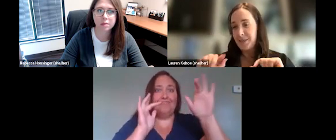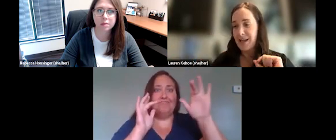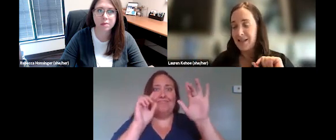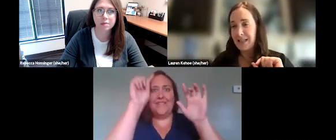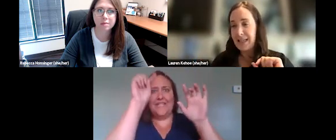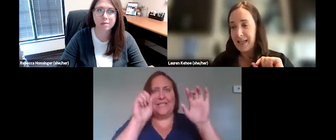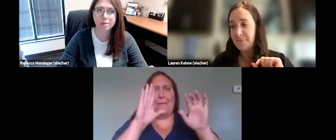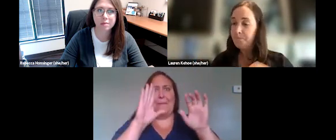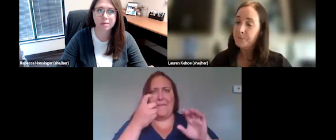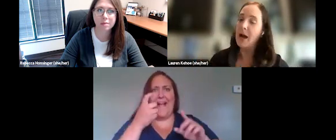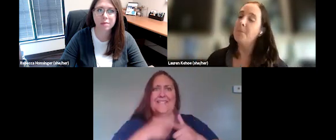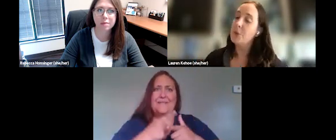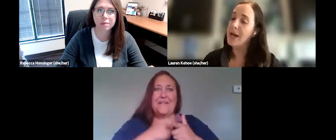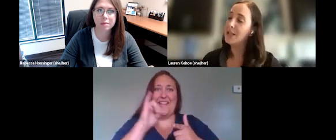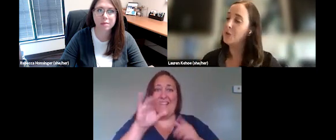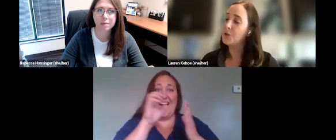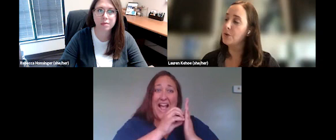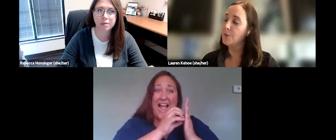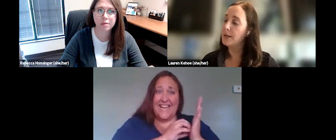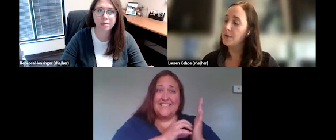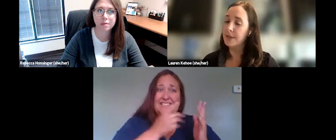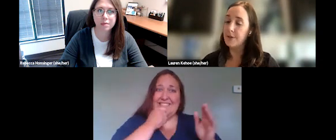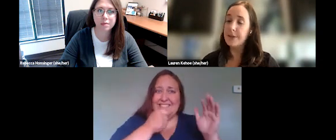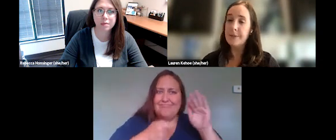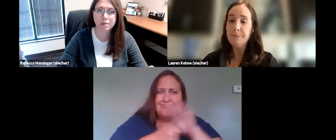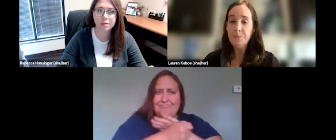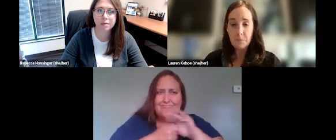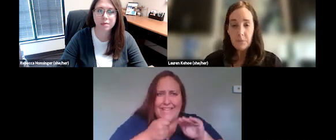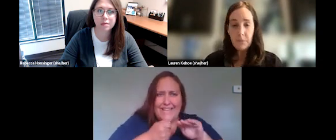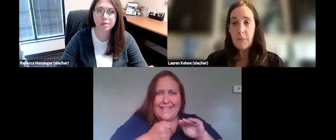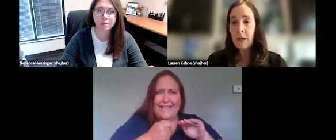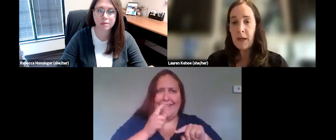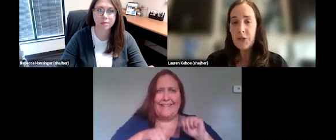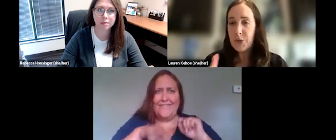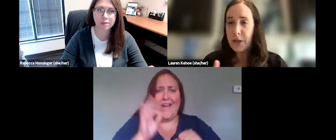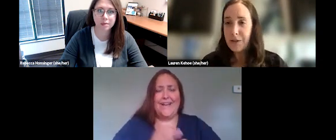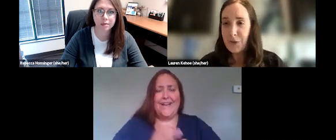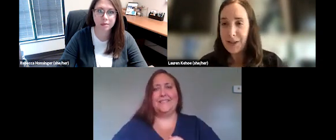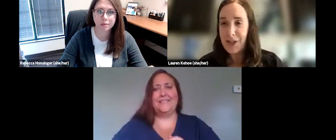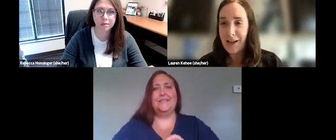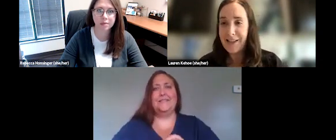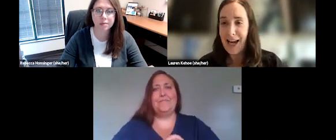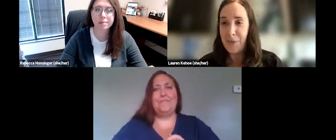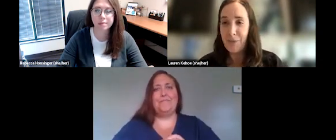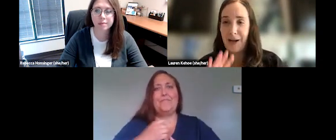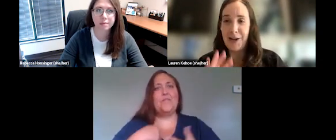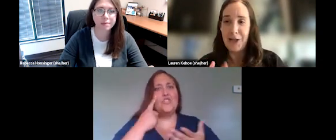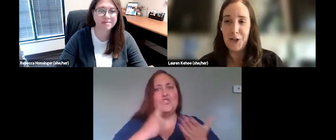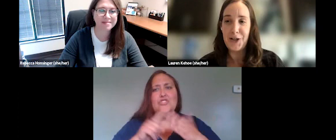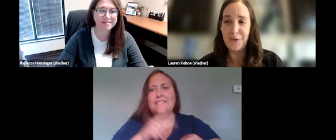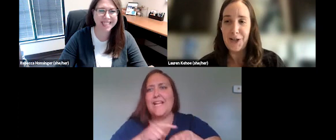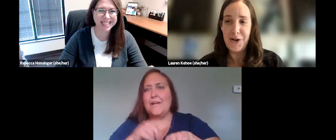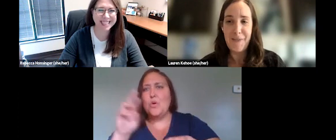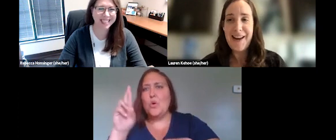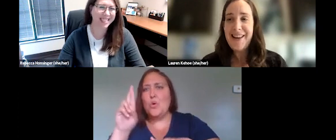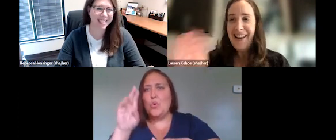sometimes the content gets hidden. So we asked folks to avoid using those. And I do just want to quickly check on time. Rebecca, I know I just